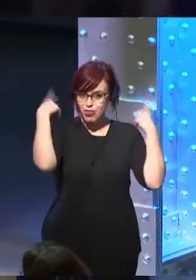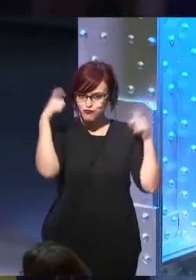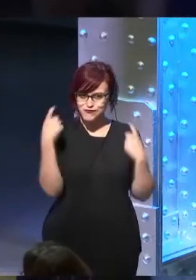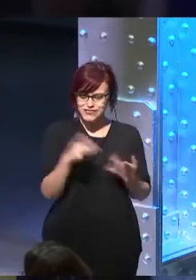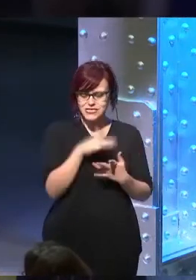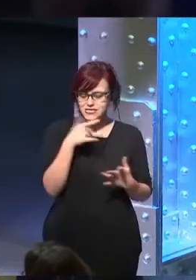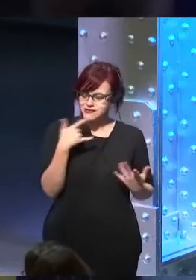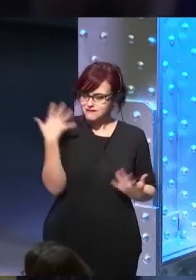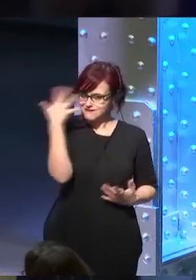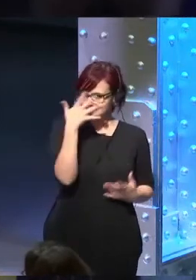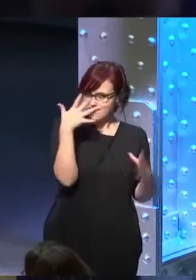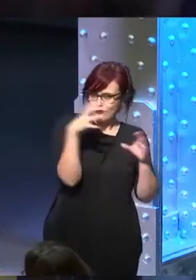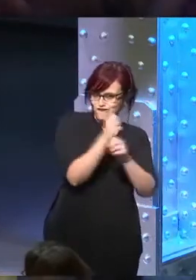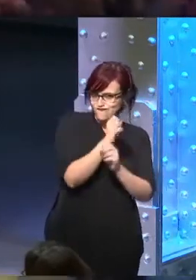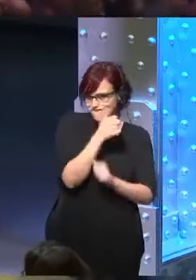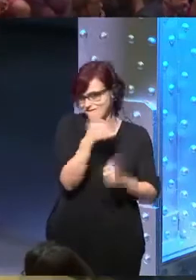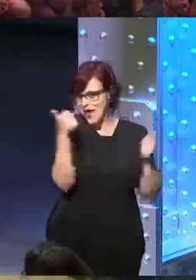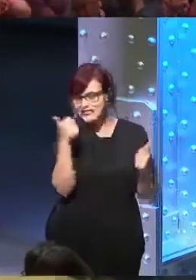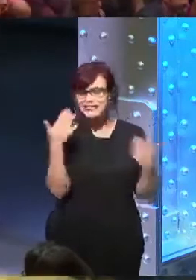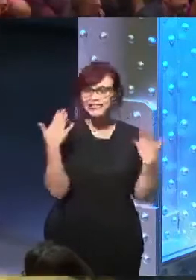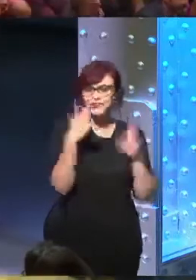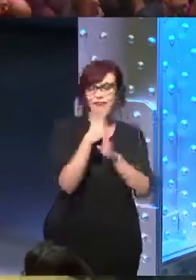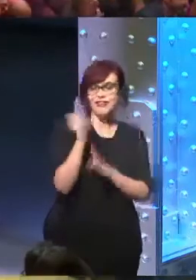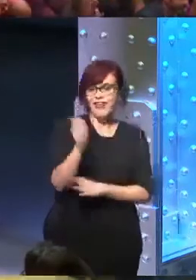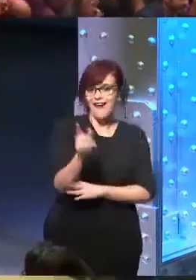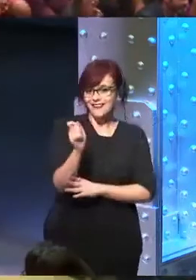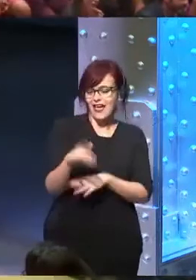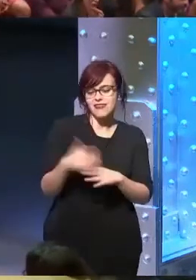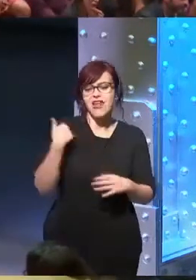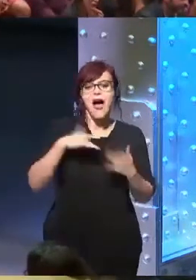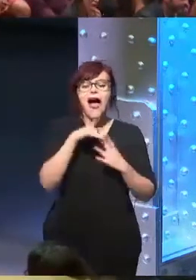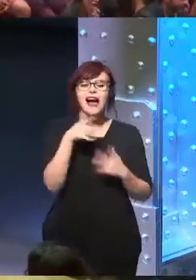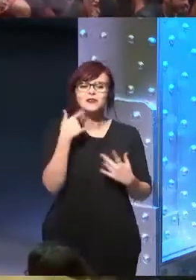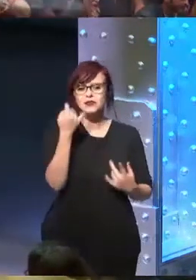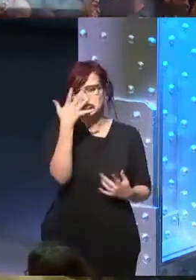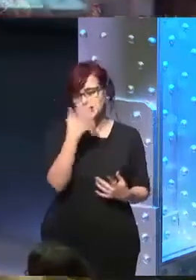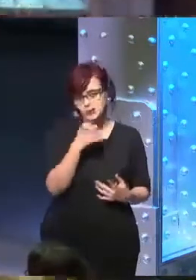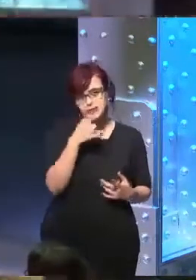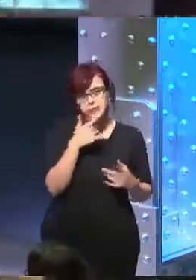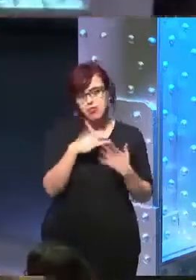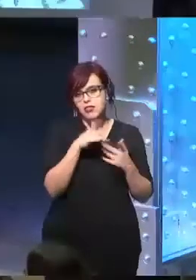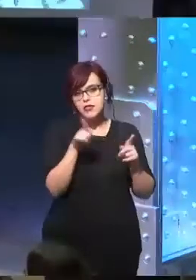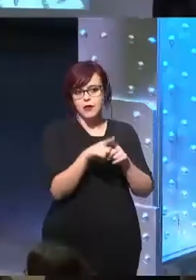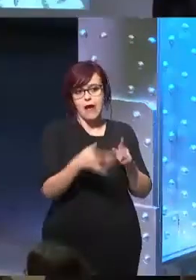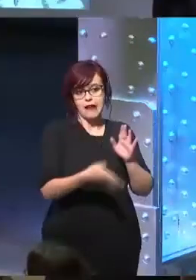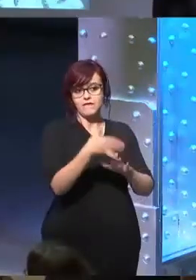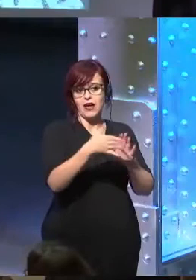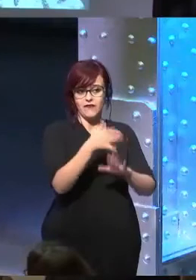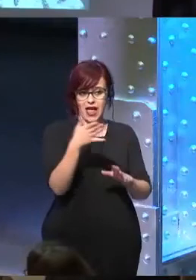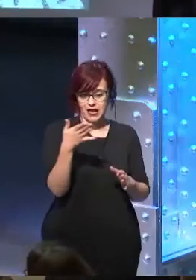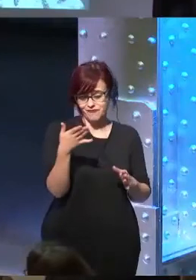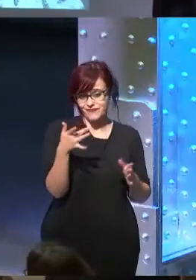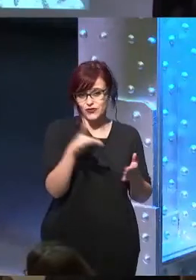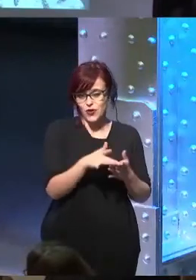think becoming to be slightly nastiest. Predictably, Donald Trump's supporters in the